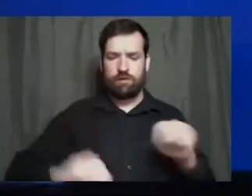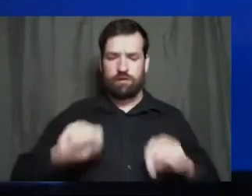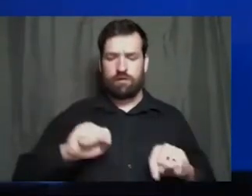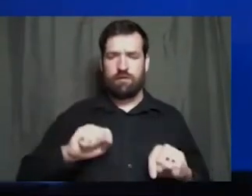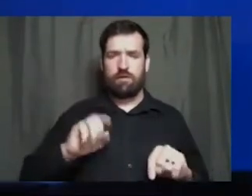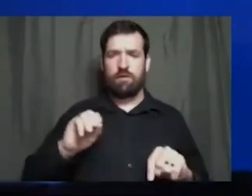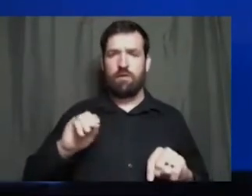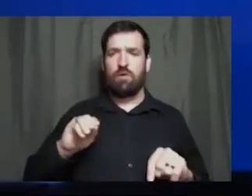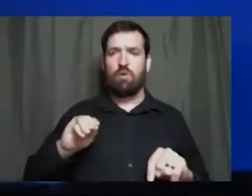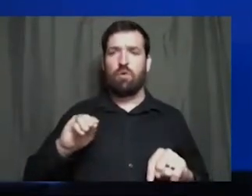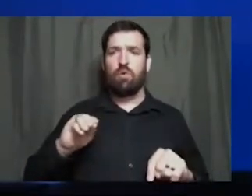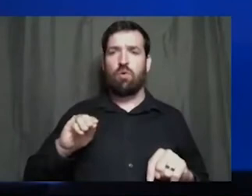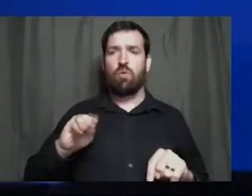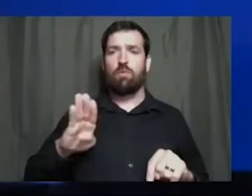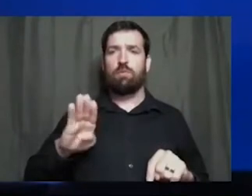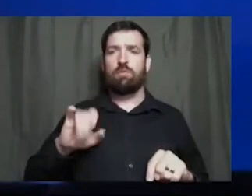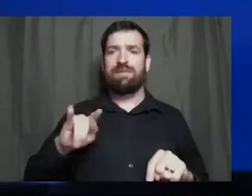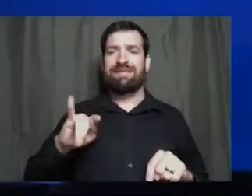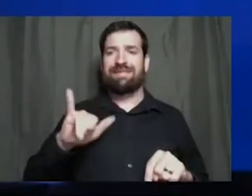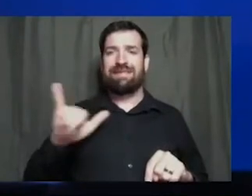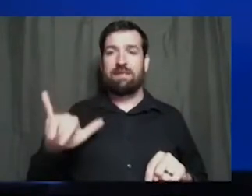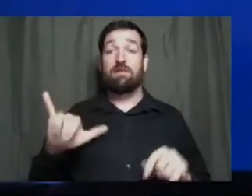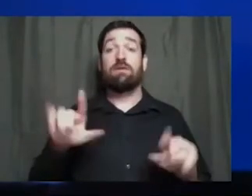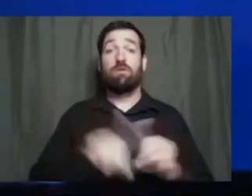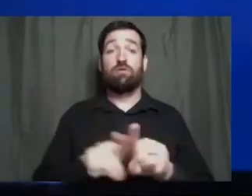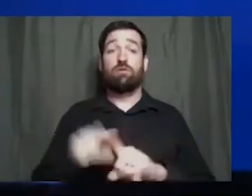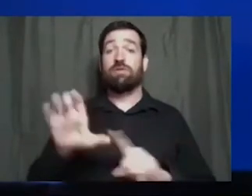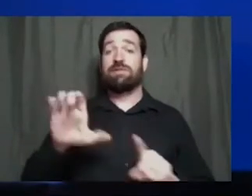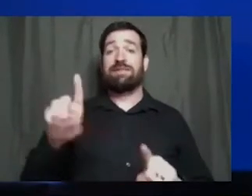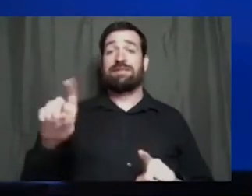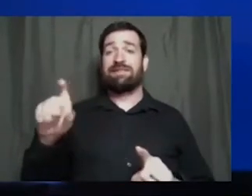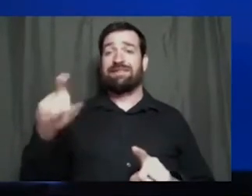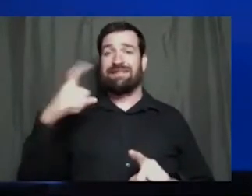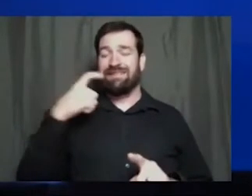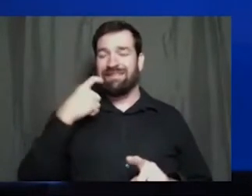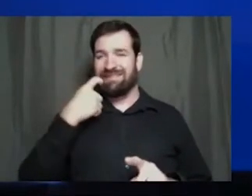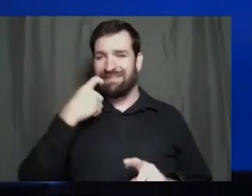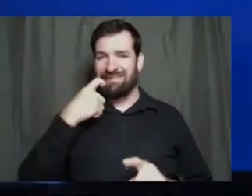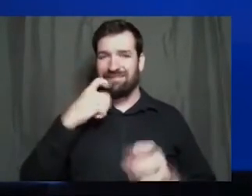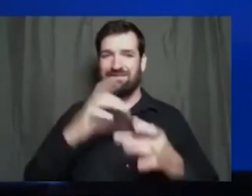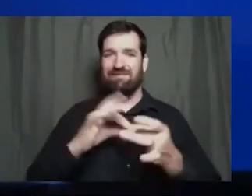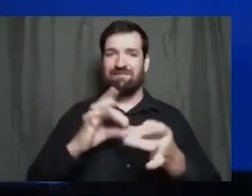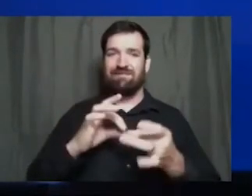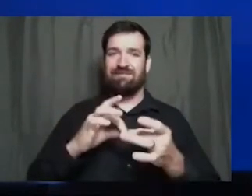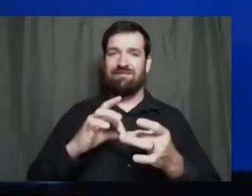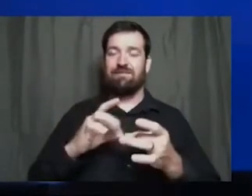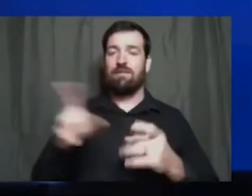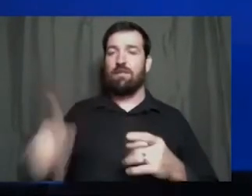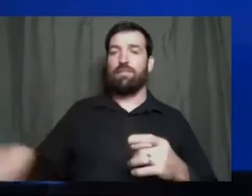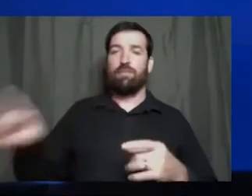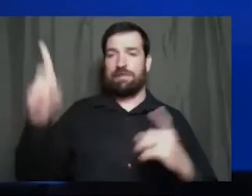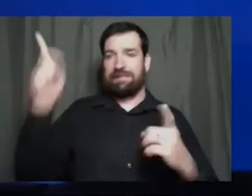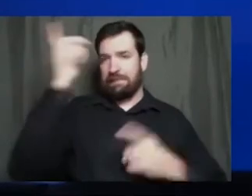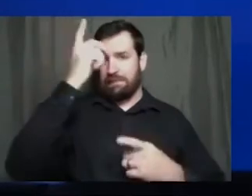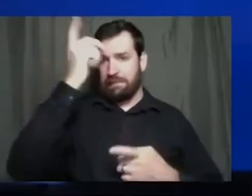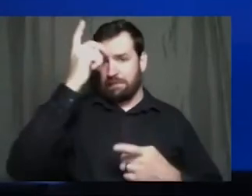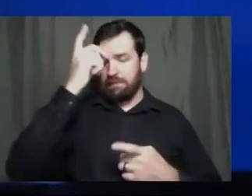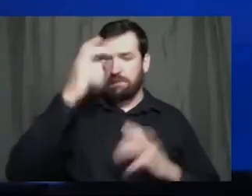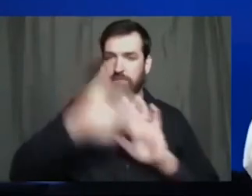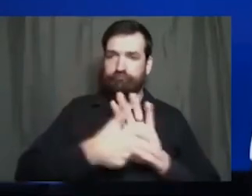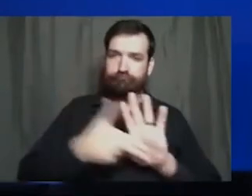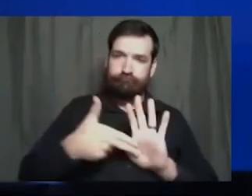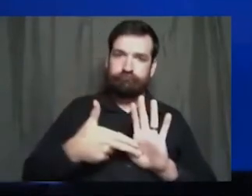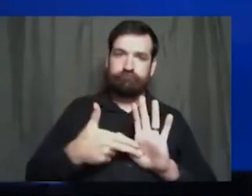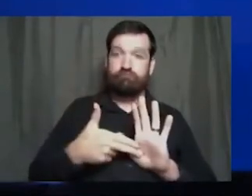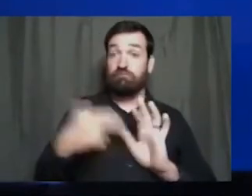because also the CDC this last weekend went through the list of those diseases that are considered put you at high risk,